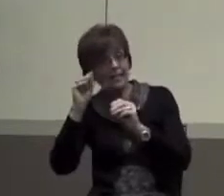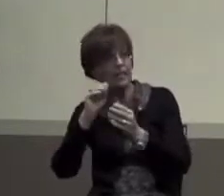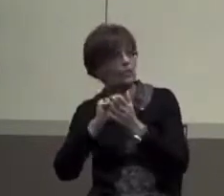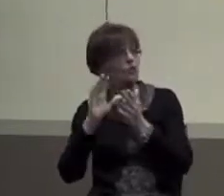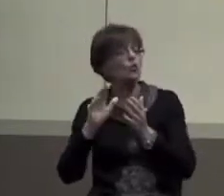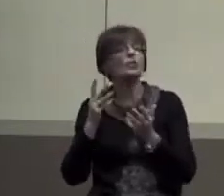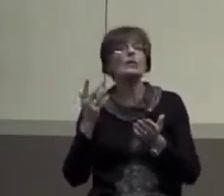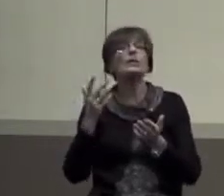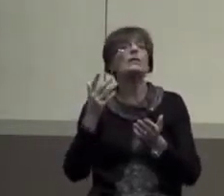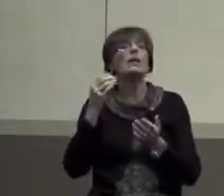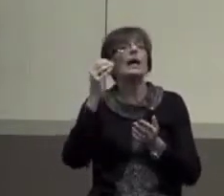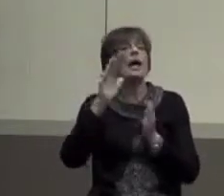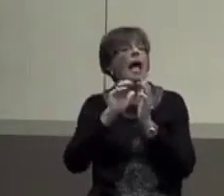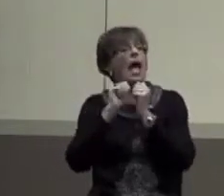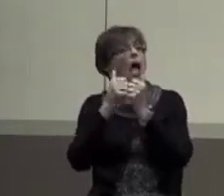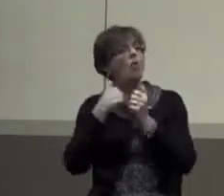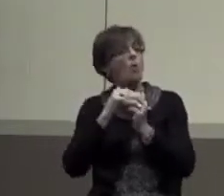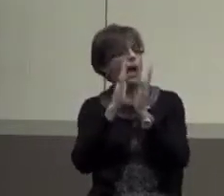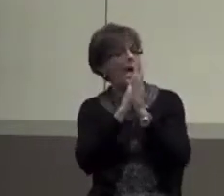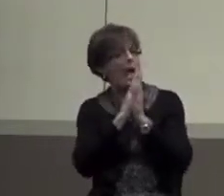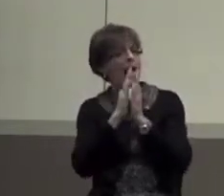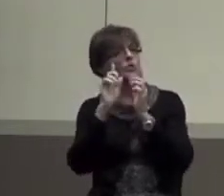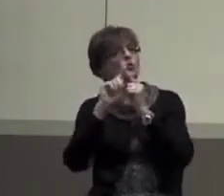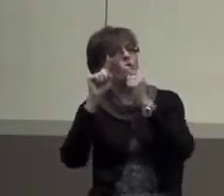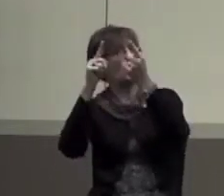bathroom? How do I ask to go to the bathroom?